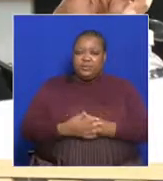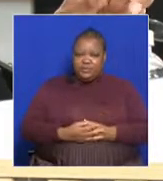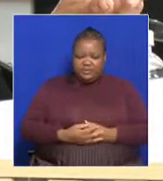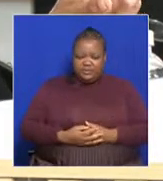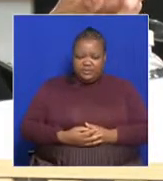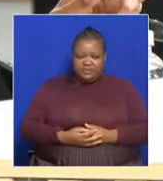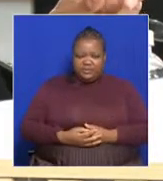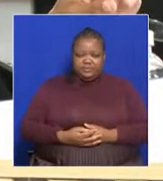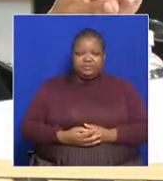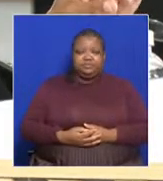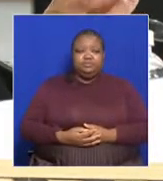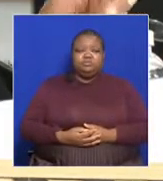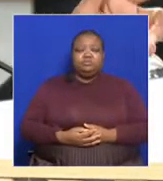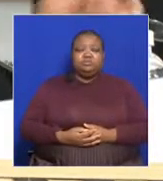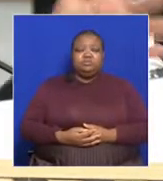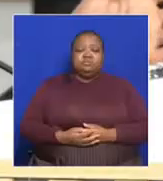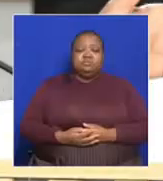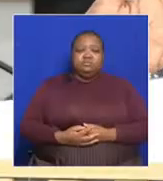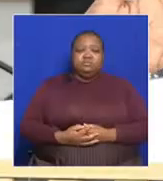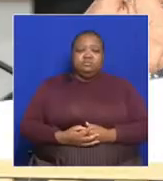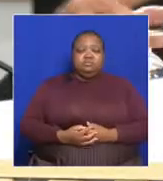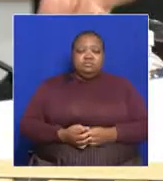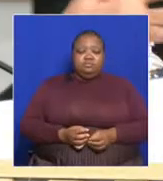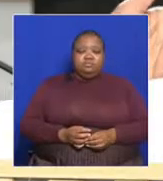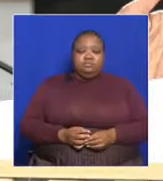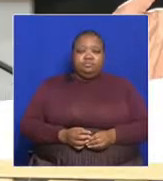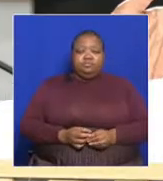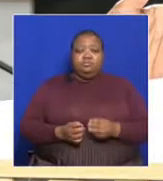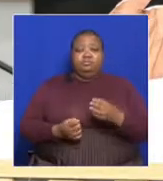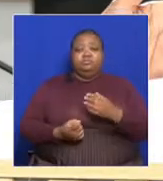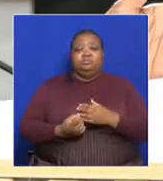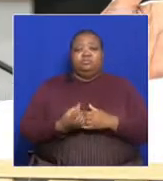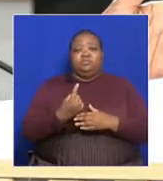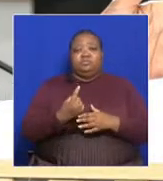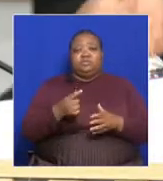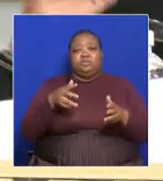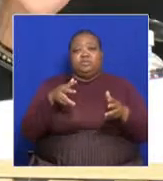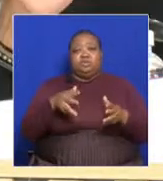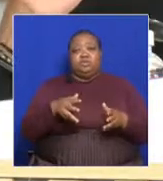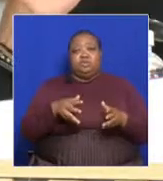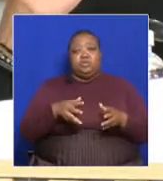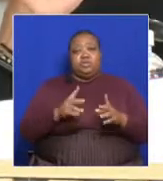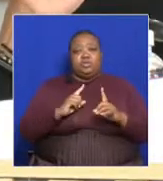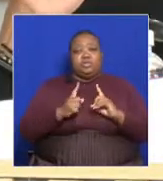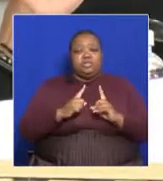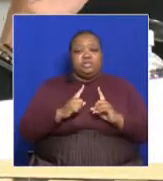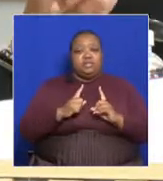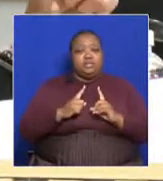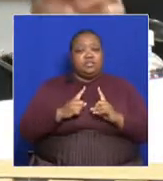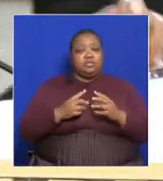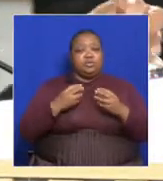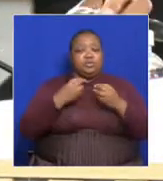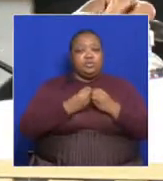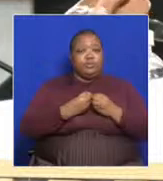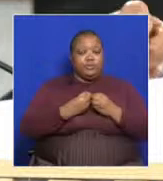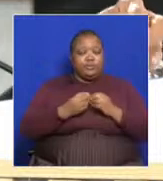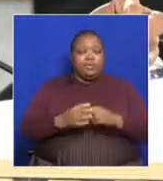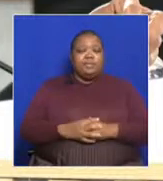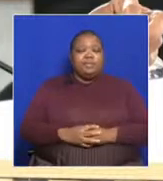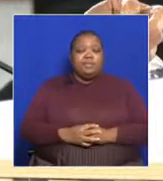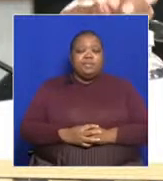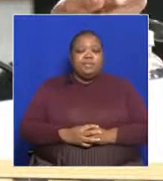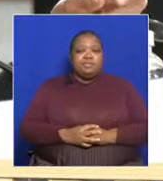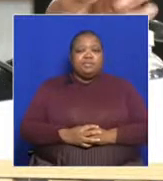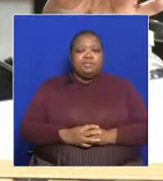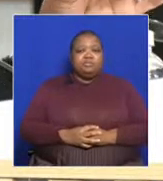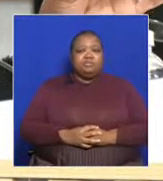accepting that as what happened for purposes of my discussion with you, are you saying to